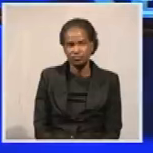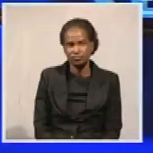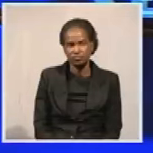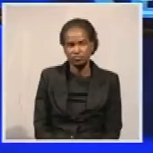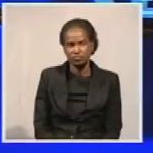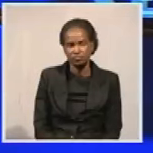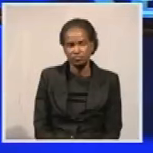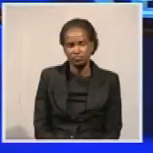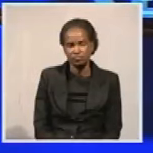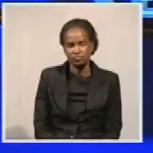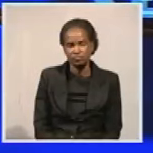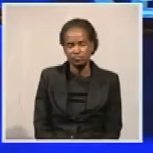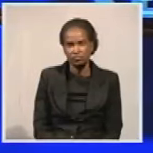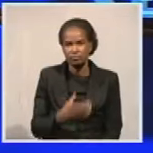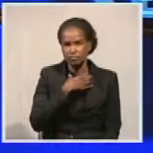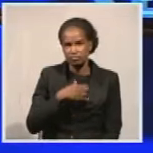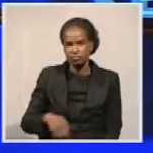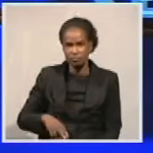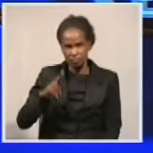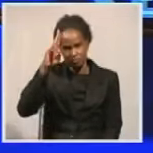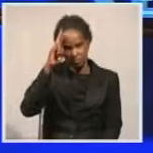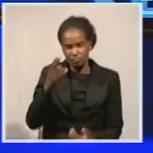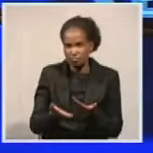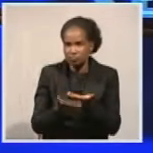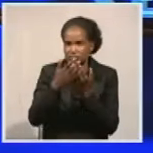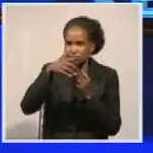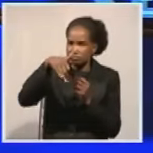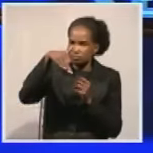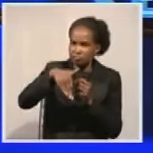Hage has done so much for